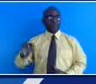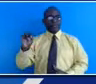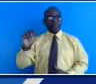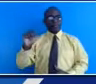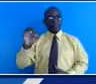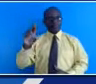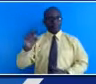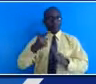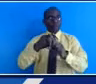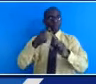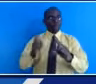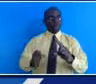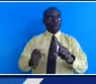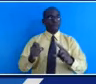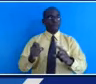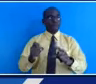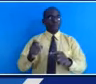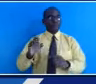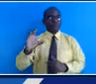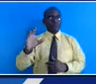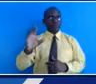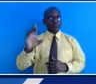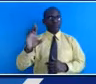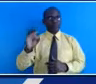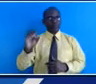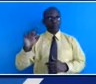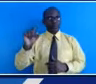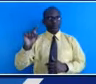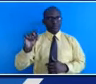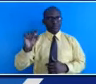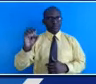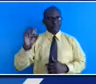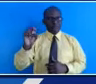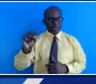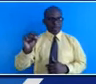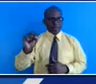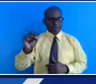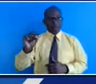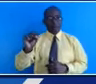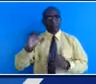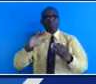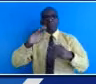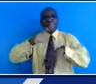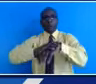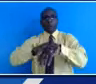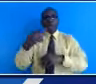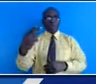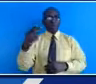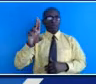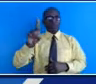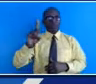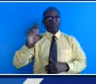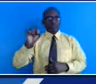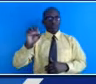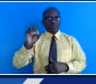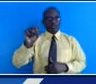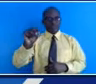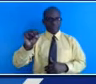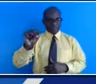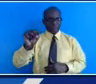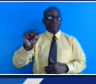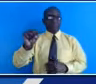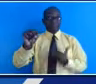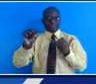much about the other side of the county. If somebody said you have to go to Croton-on-Hudson and you didn't check your GPS right, you might head to